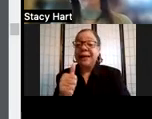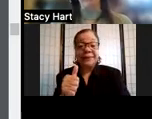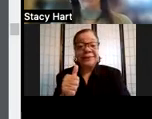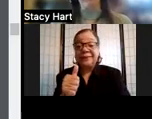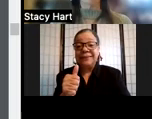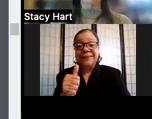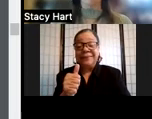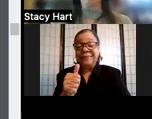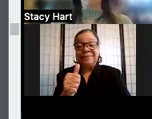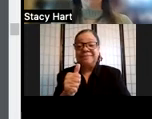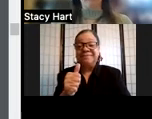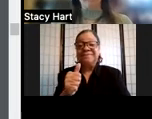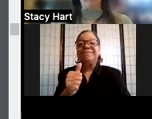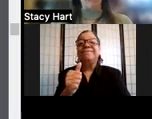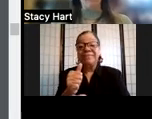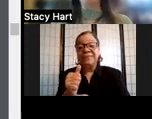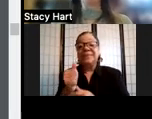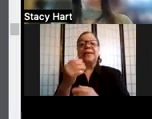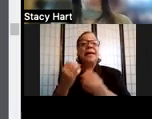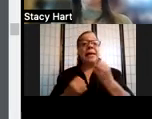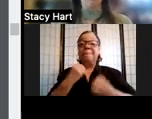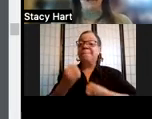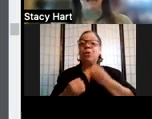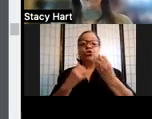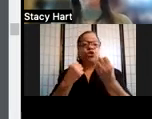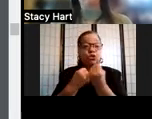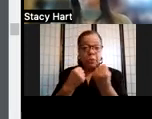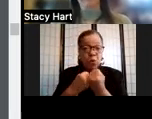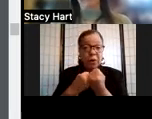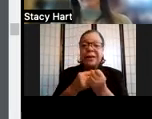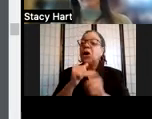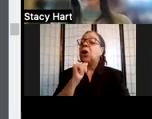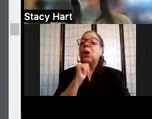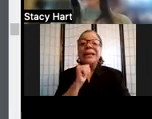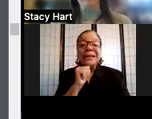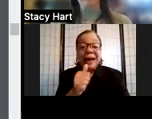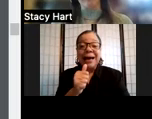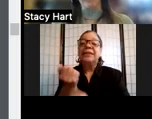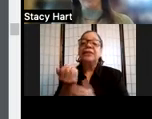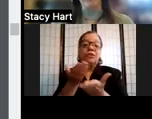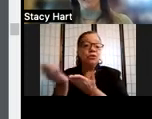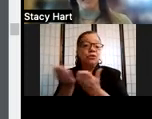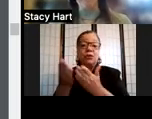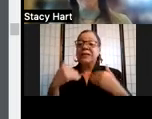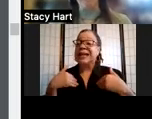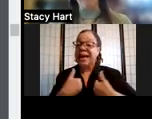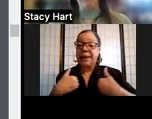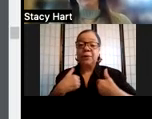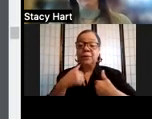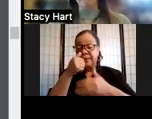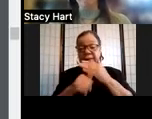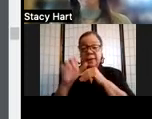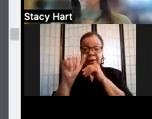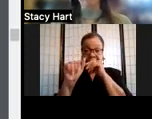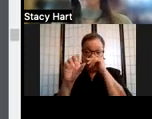a service animal. Emotional support animals are not service animals under the ADA.